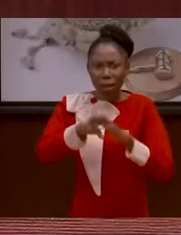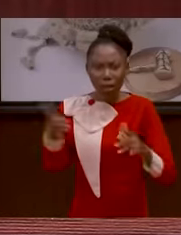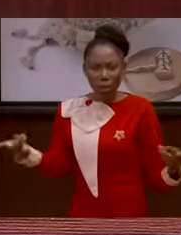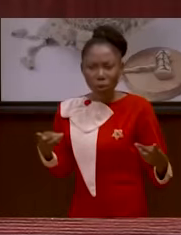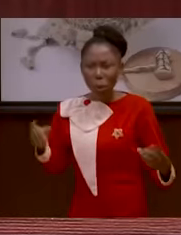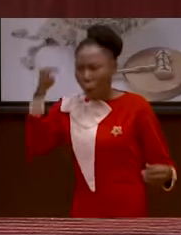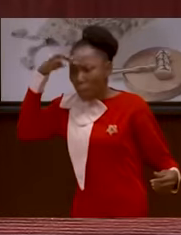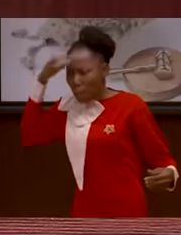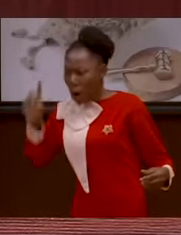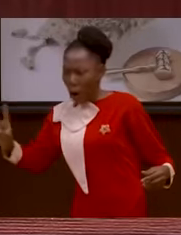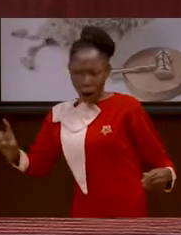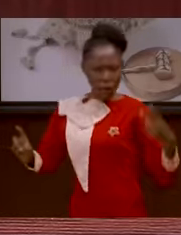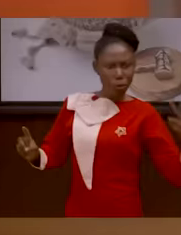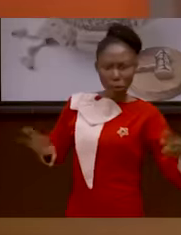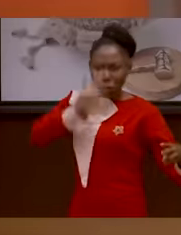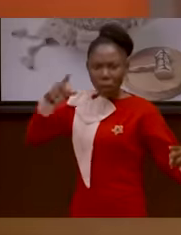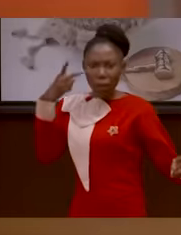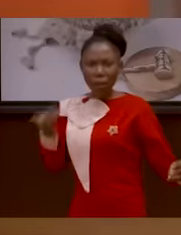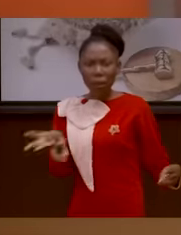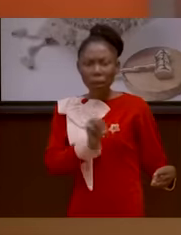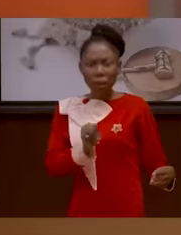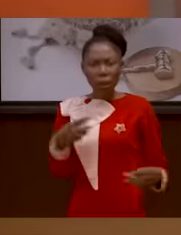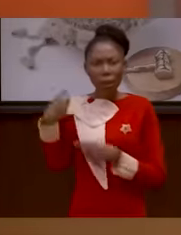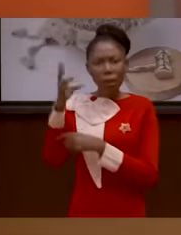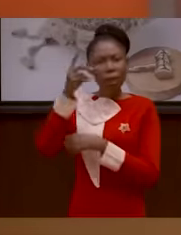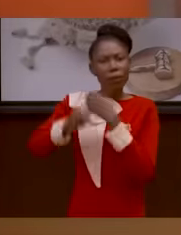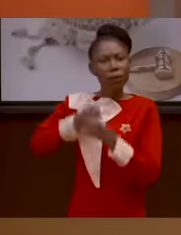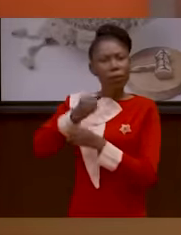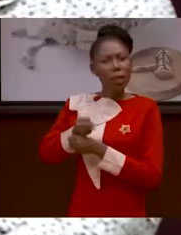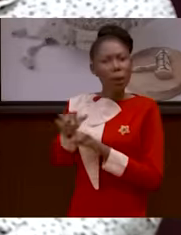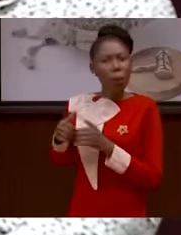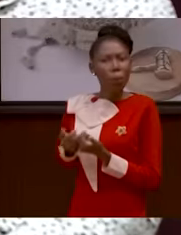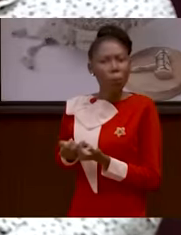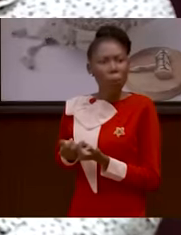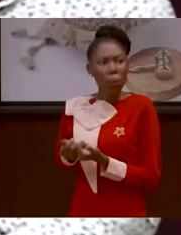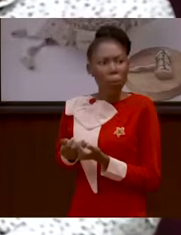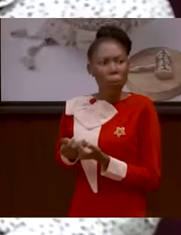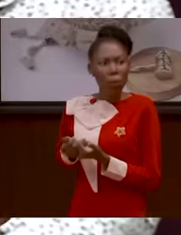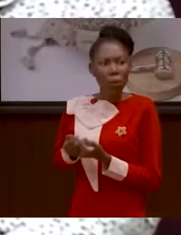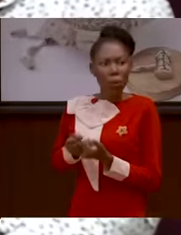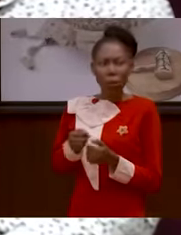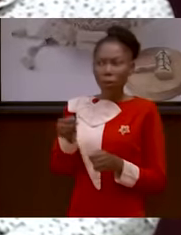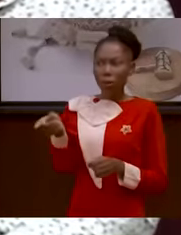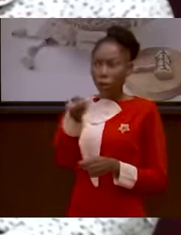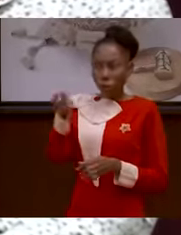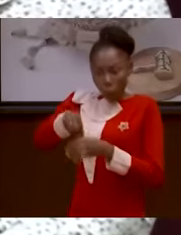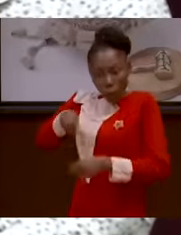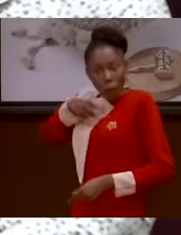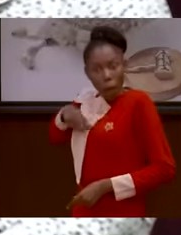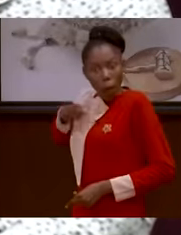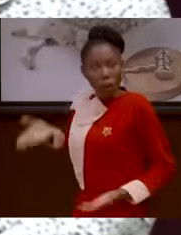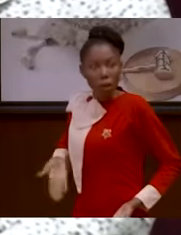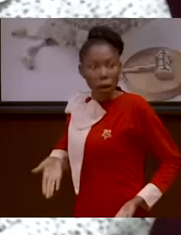years. You want to make them strangers to themselves? No. Before I left home, Jimmy took my are you both in Lagos?